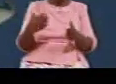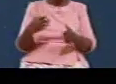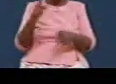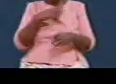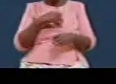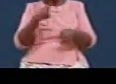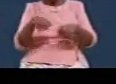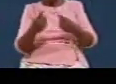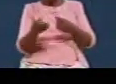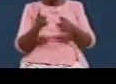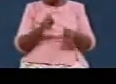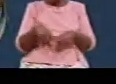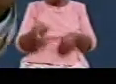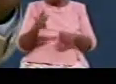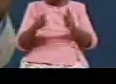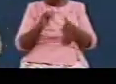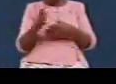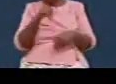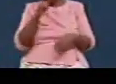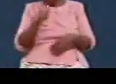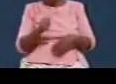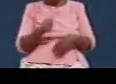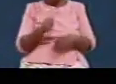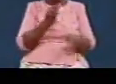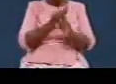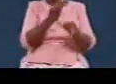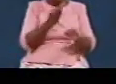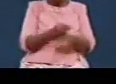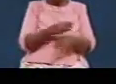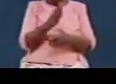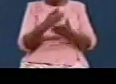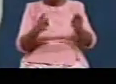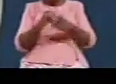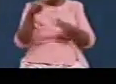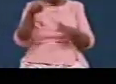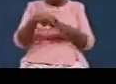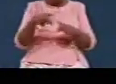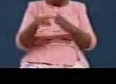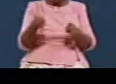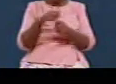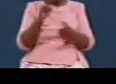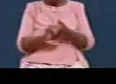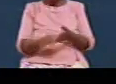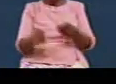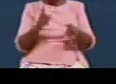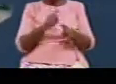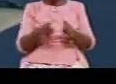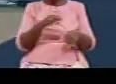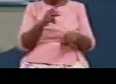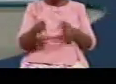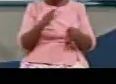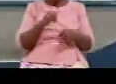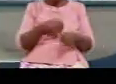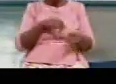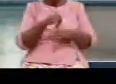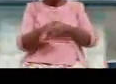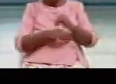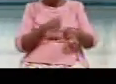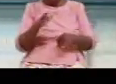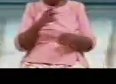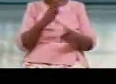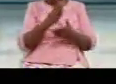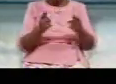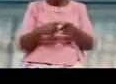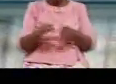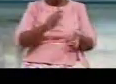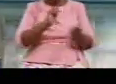corners. Other people are cheating. Other people are lying. Other people are deceiving. Other people are changing accounts. And